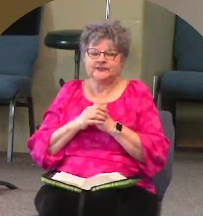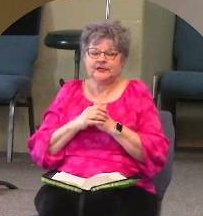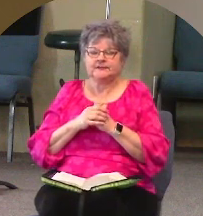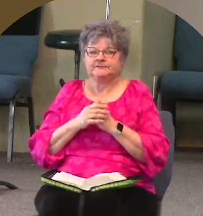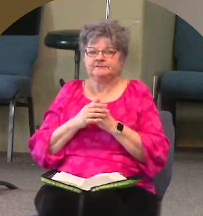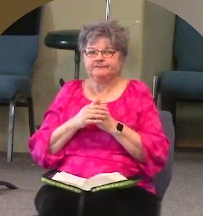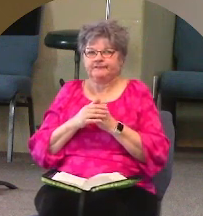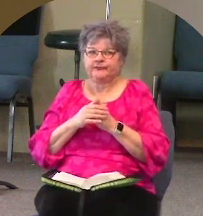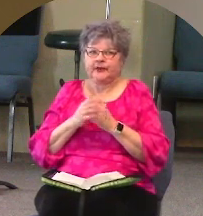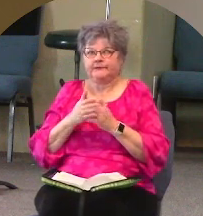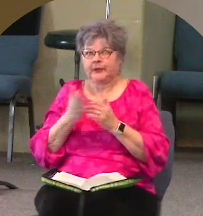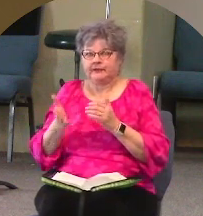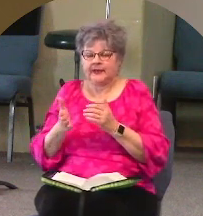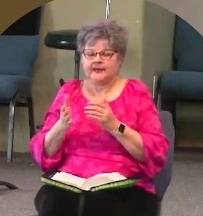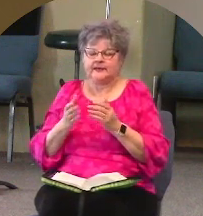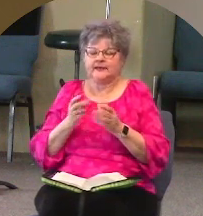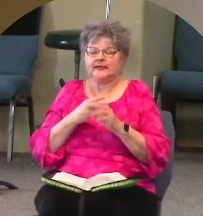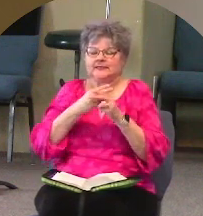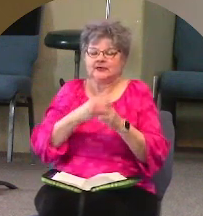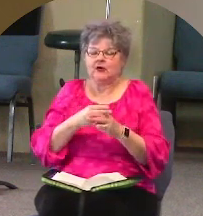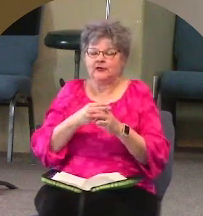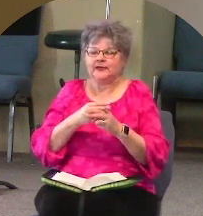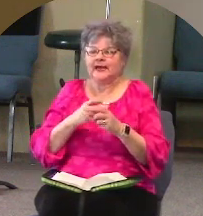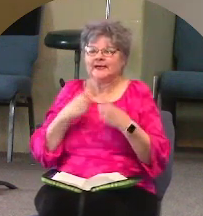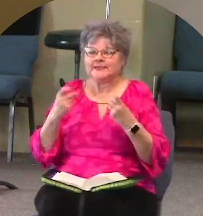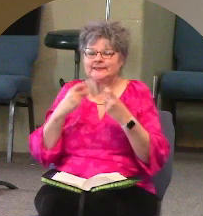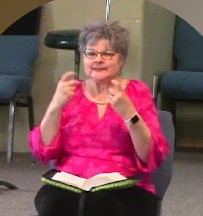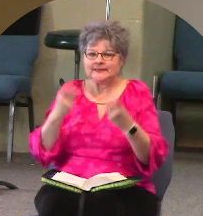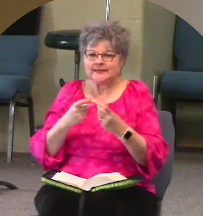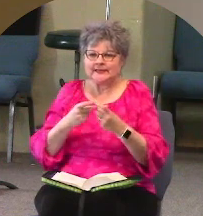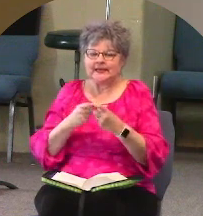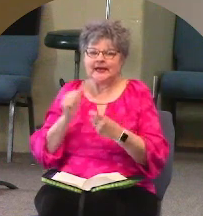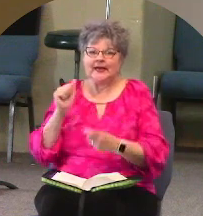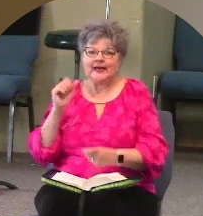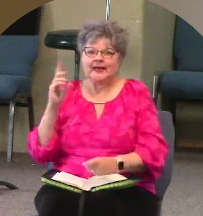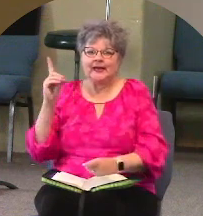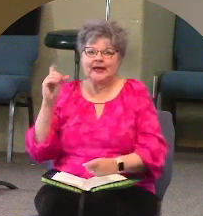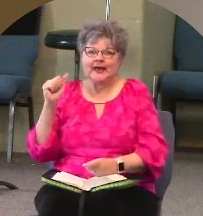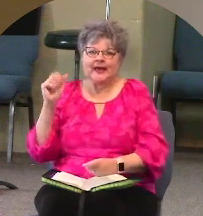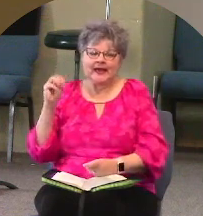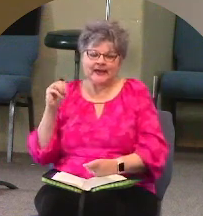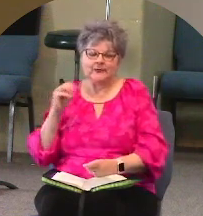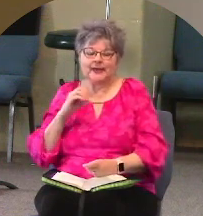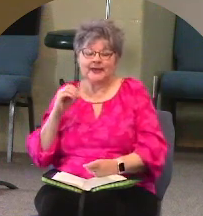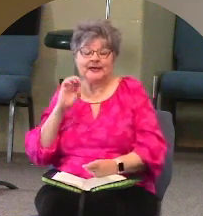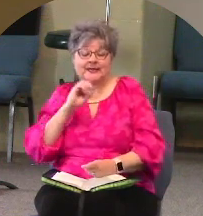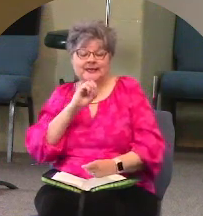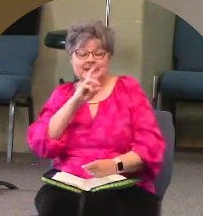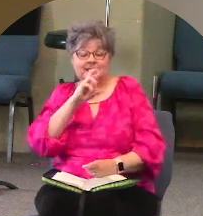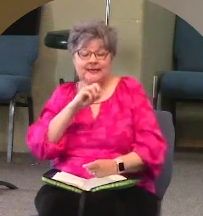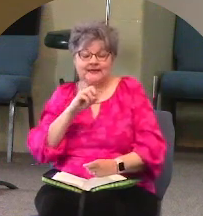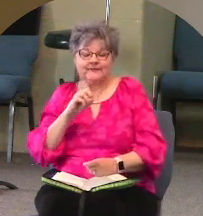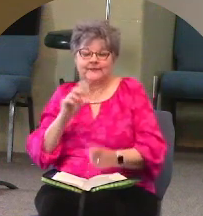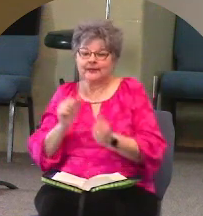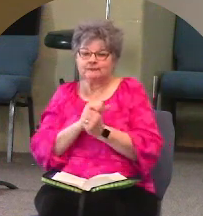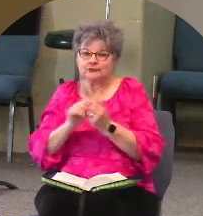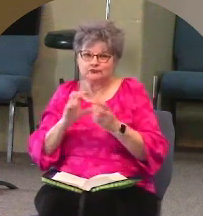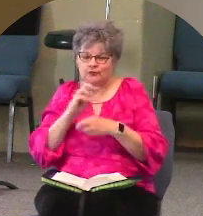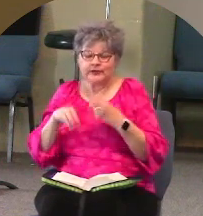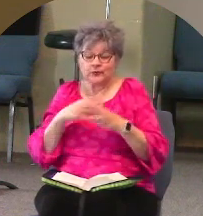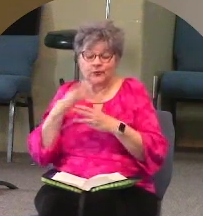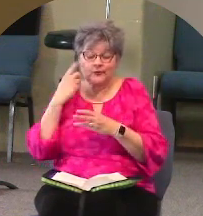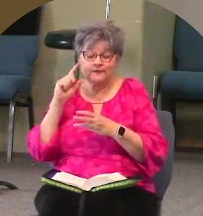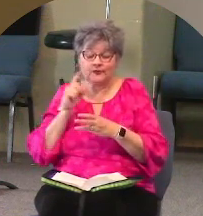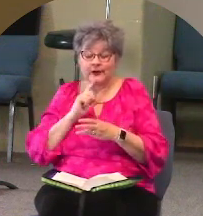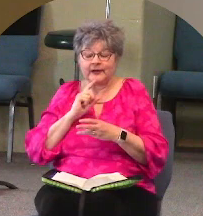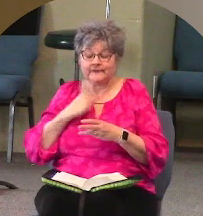sin. Adam and Eve ruined the world for us. I mean, they did. It's true. But